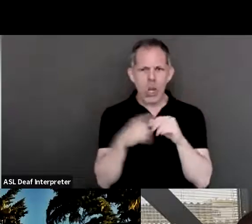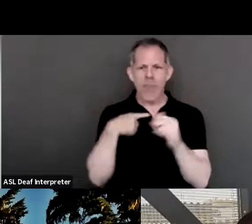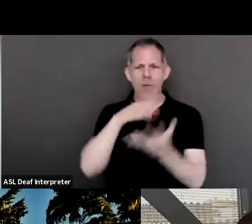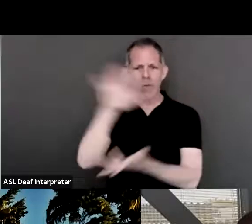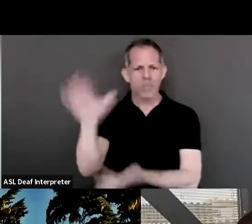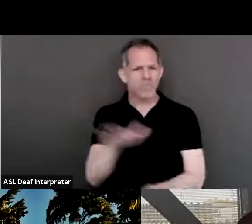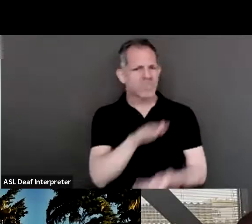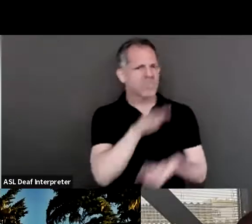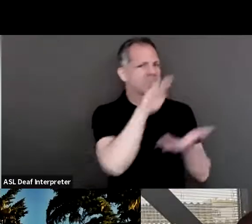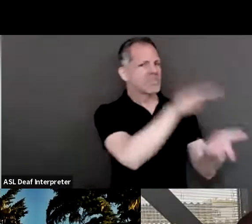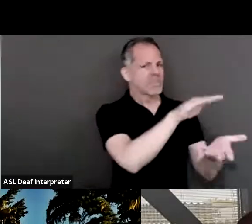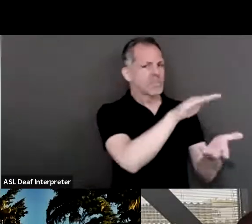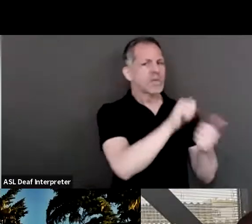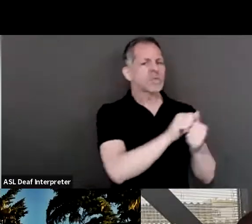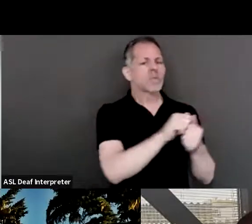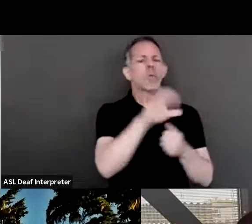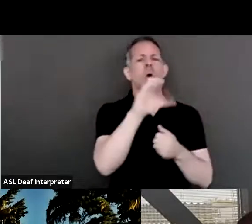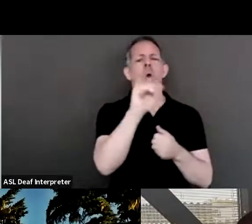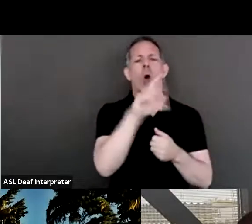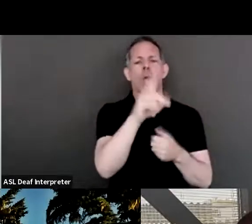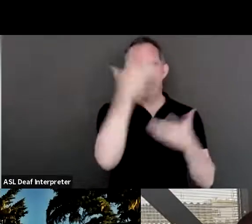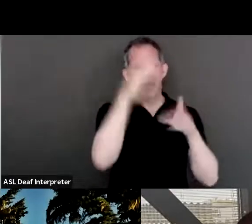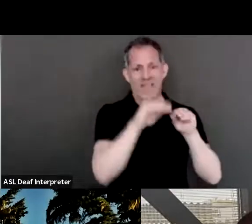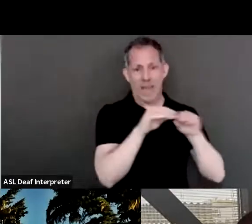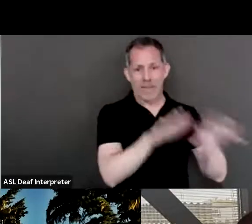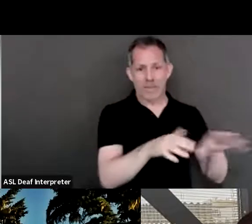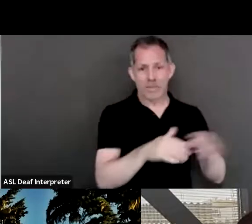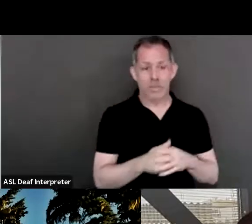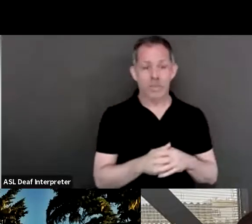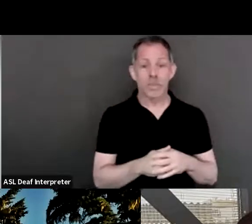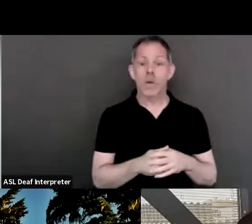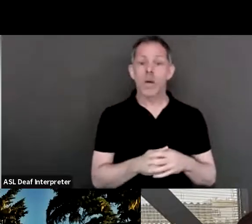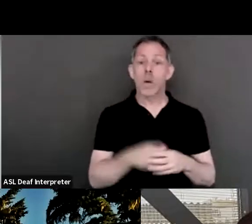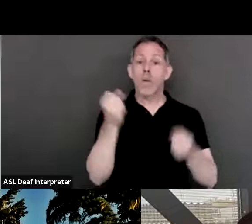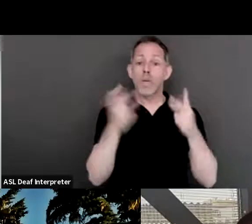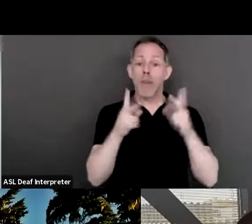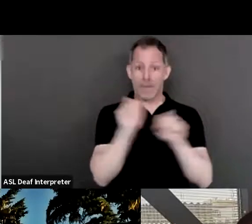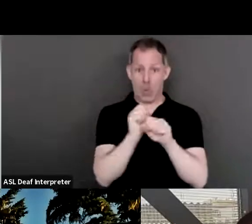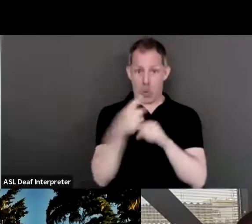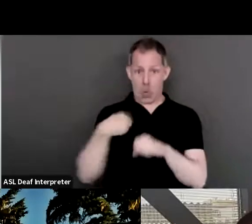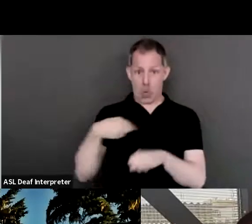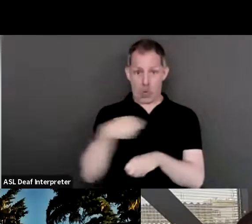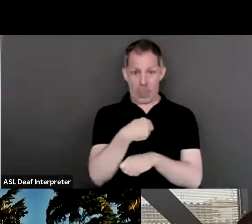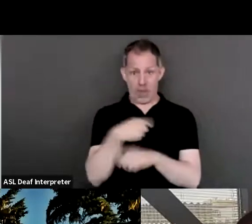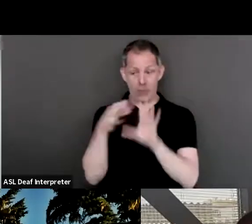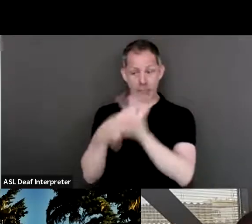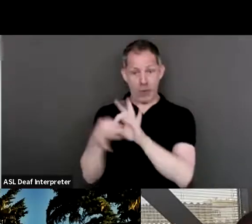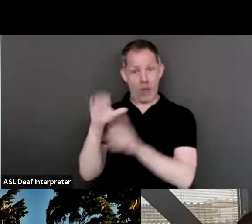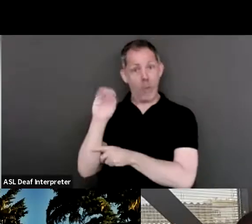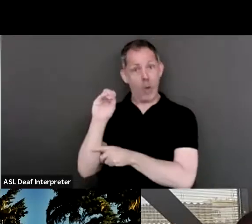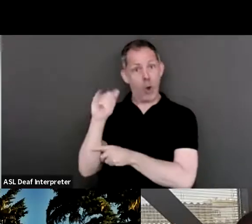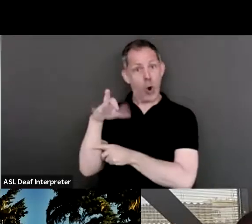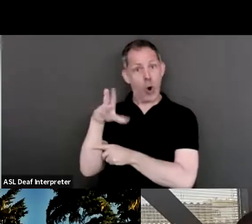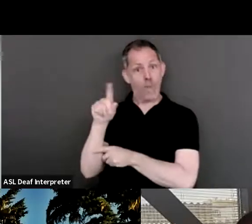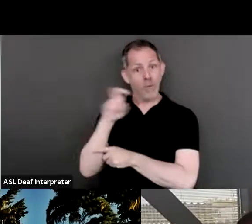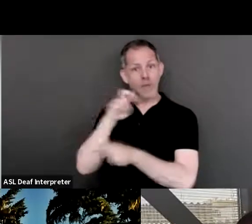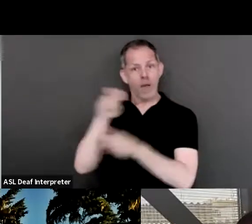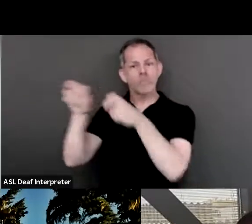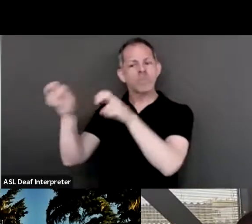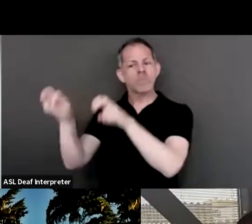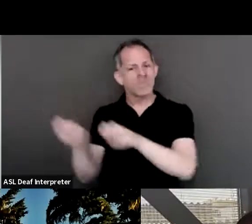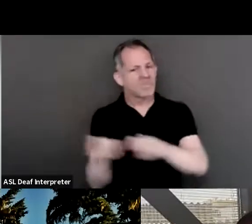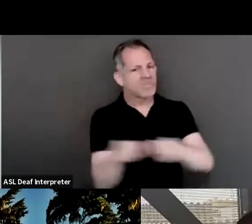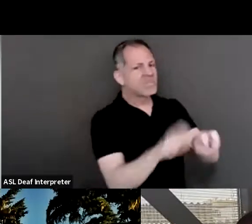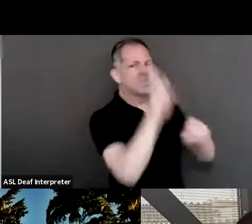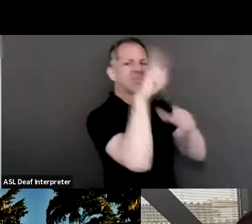who were working with us during the opioid response transitioned into working with us with the COVID response. There